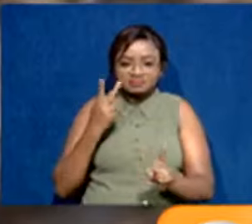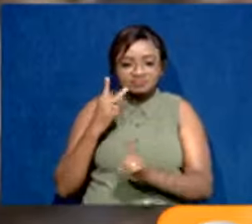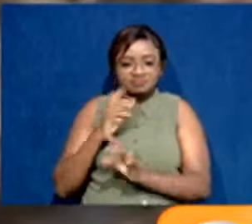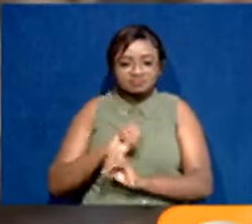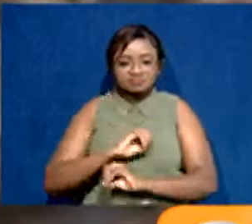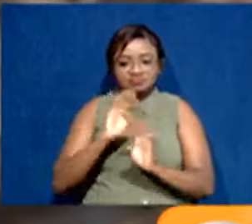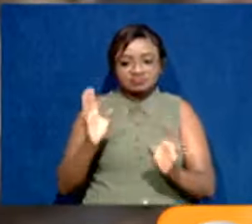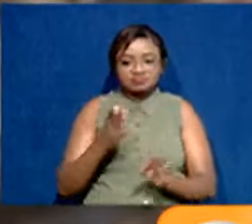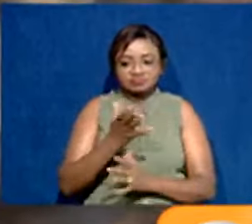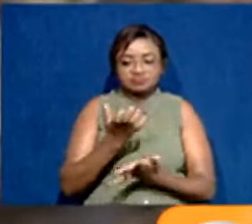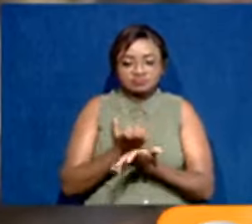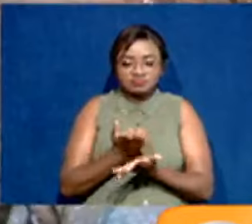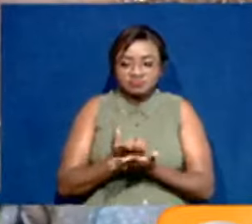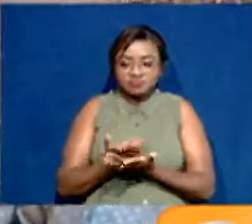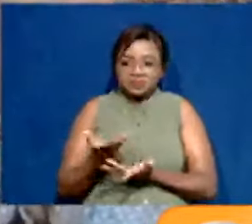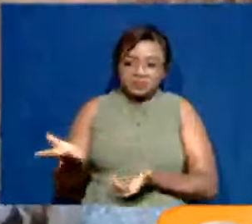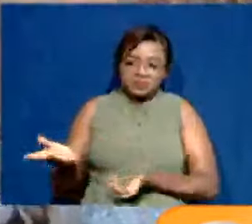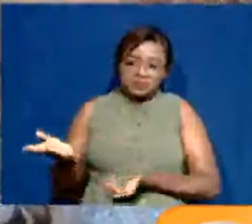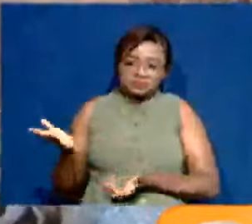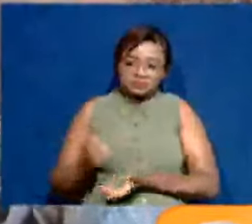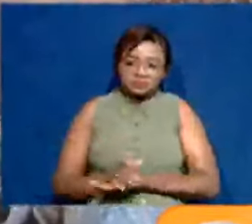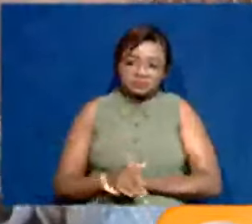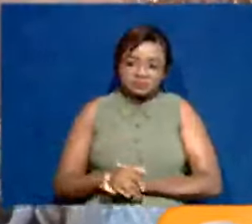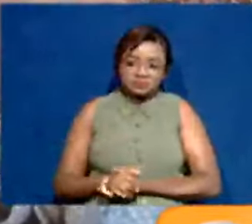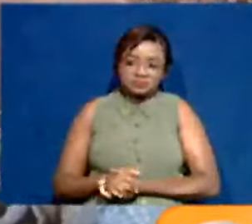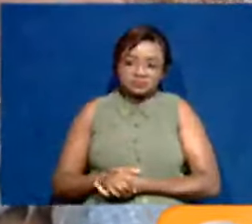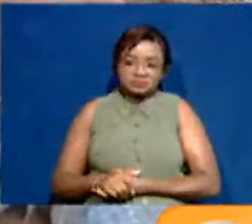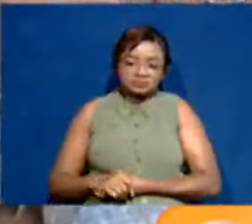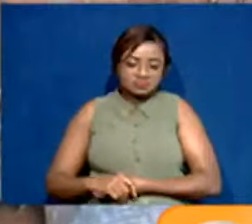still abounds. Nuts and their shells are everywhere.